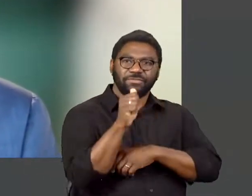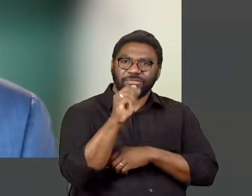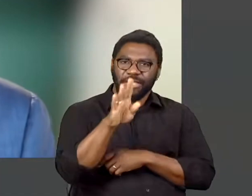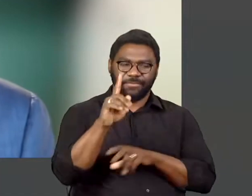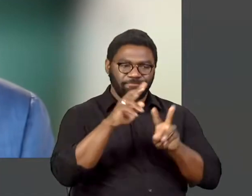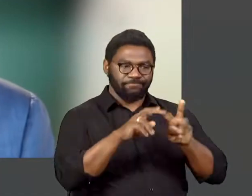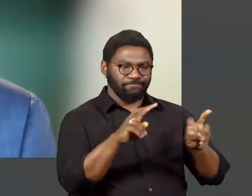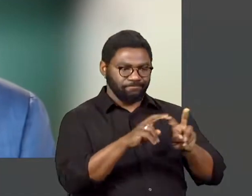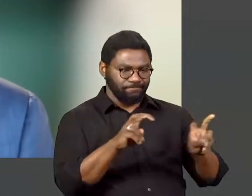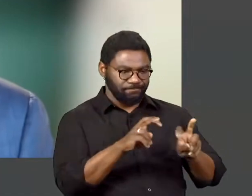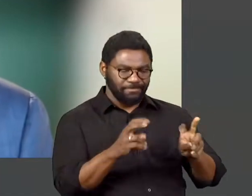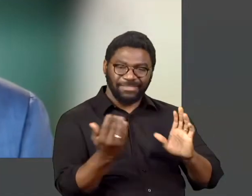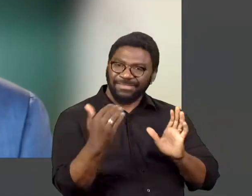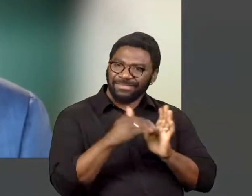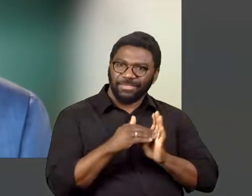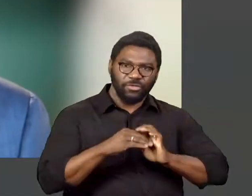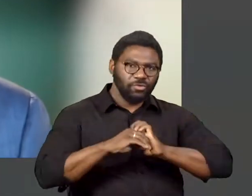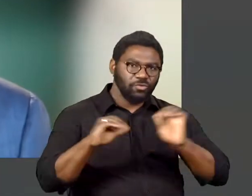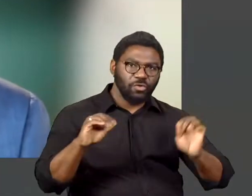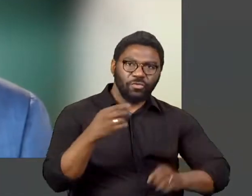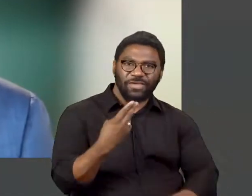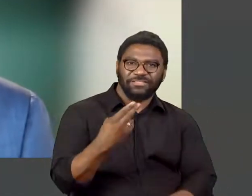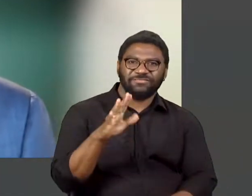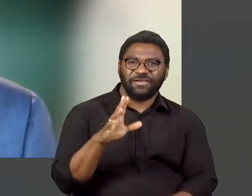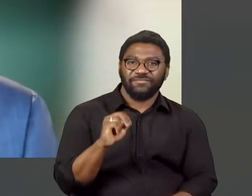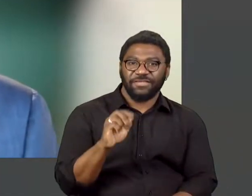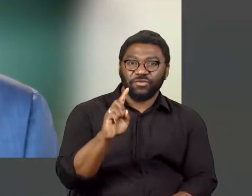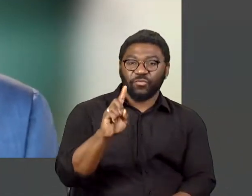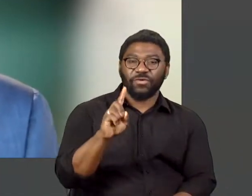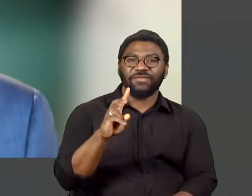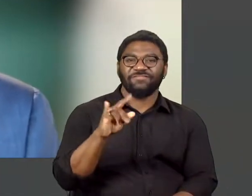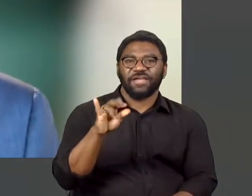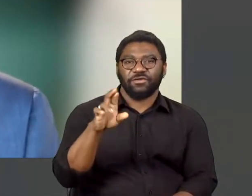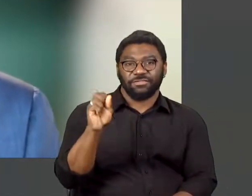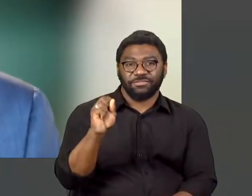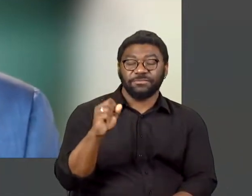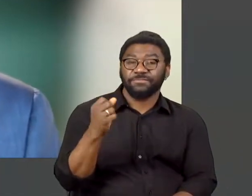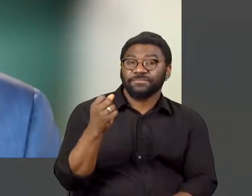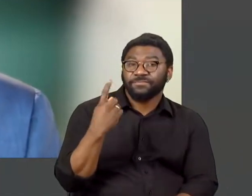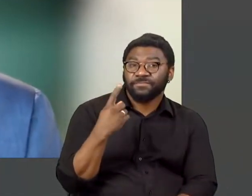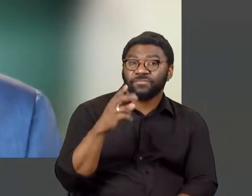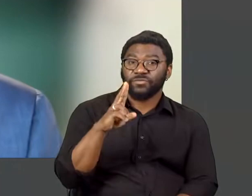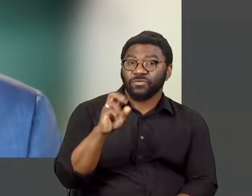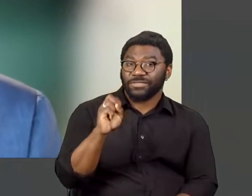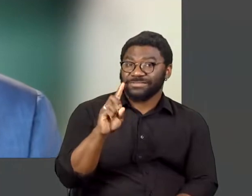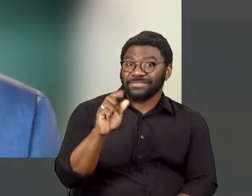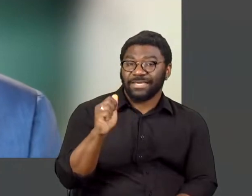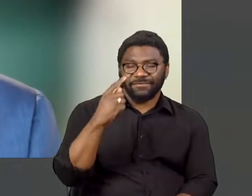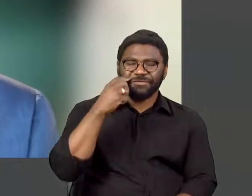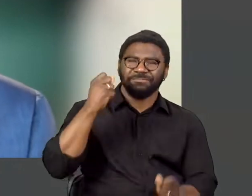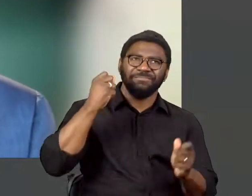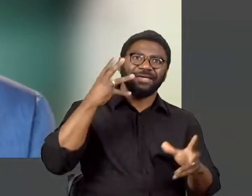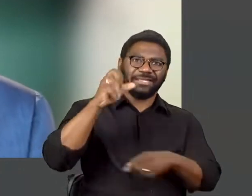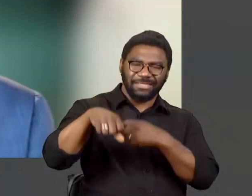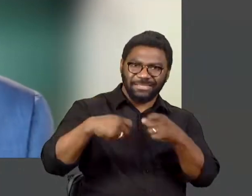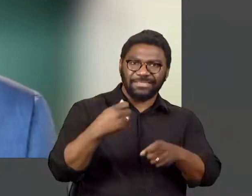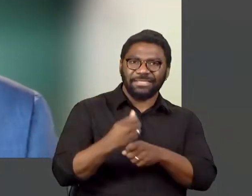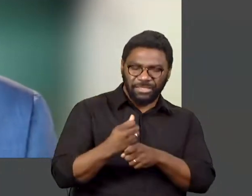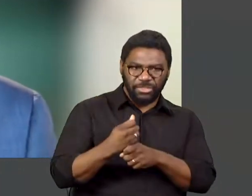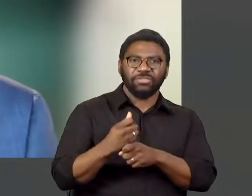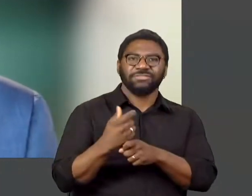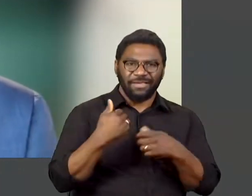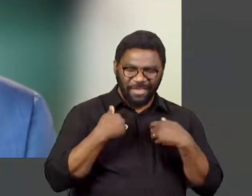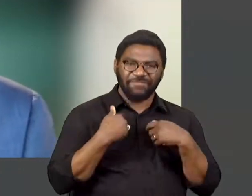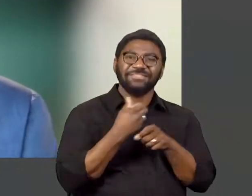have detected no H5N1 virus. USDA has for many years conducted safety reviews